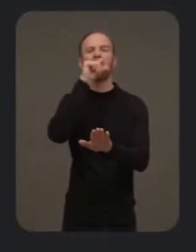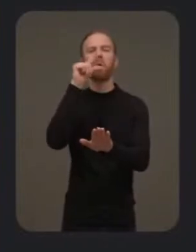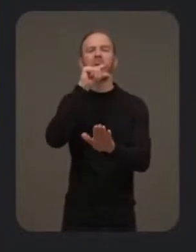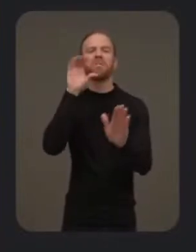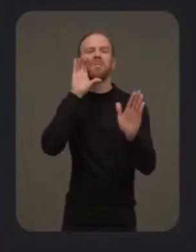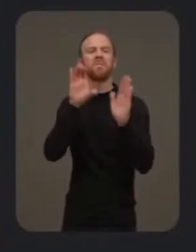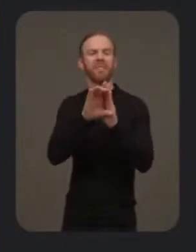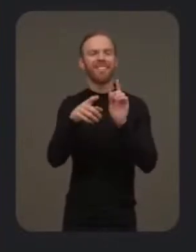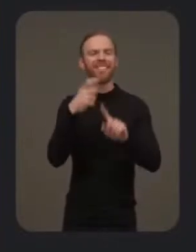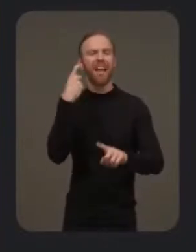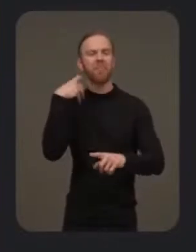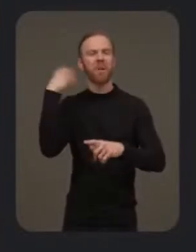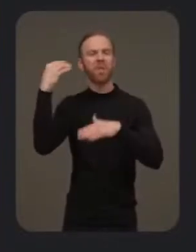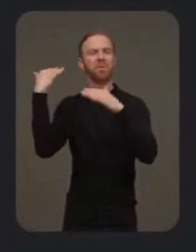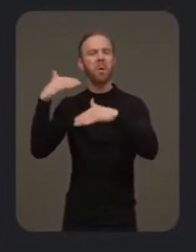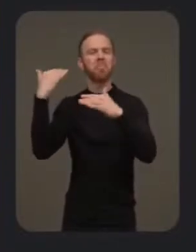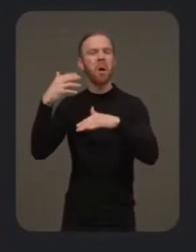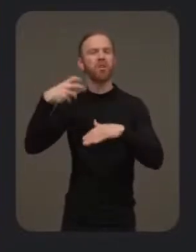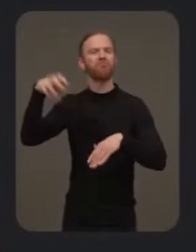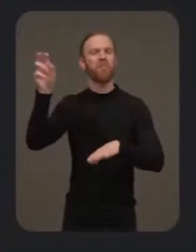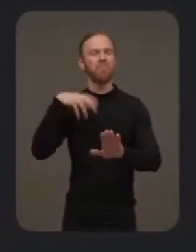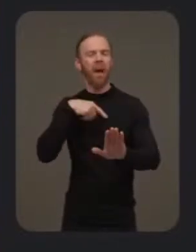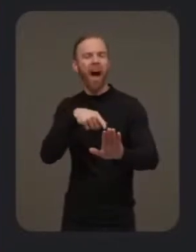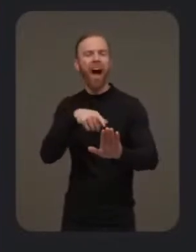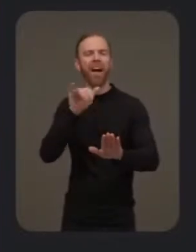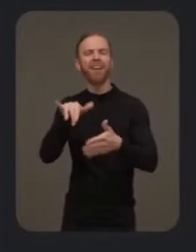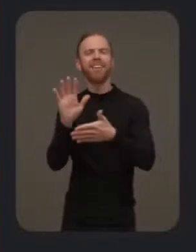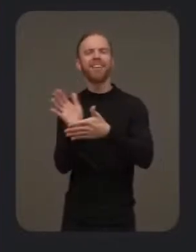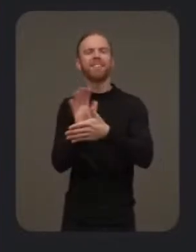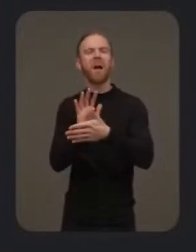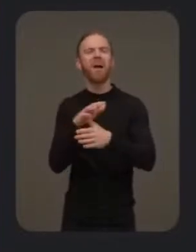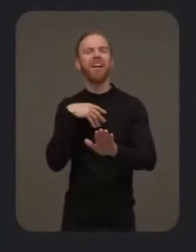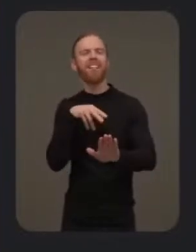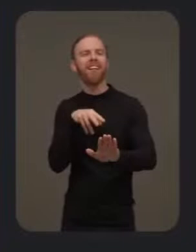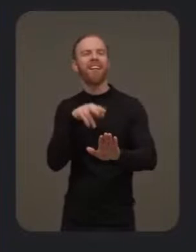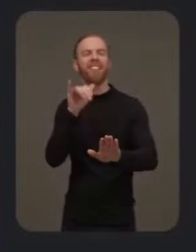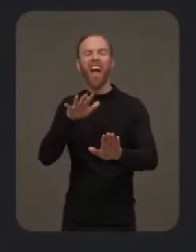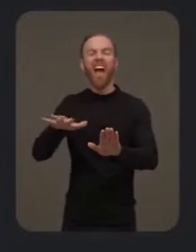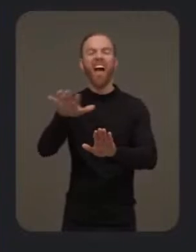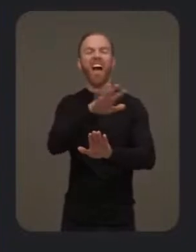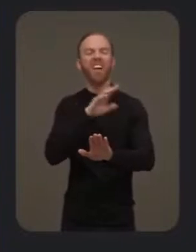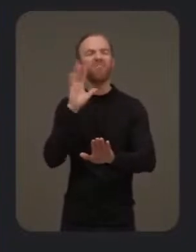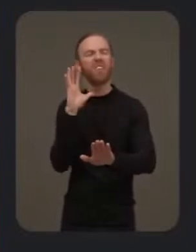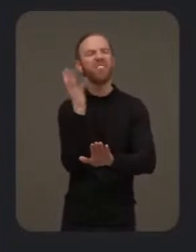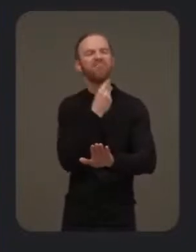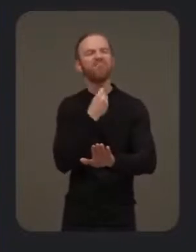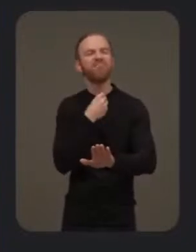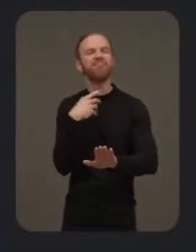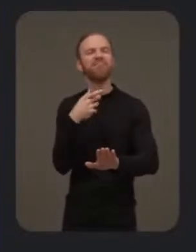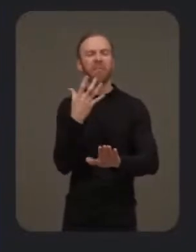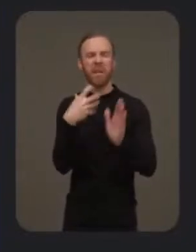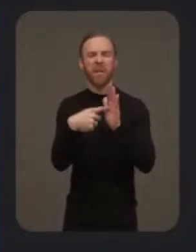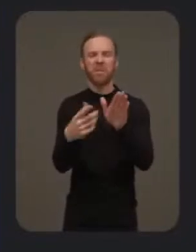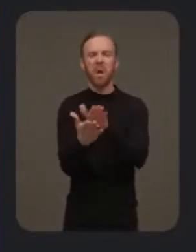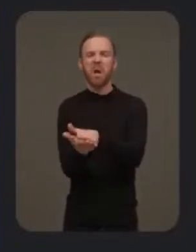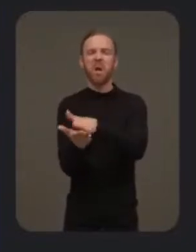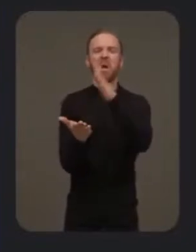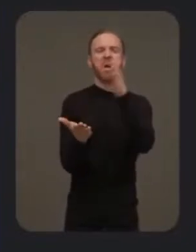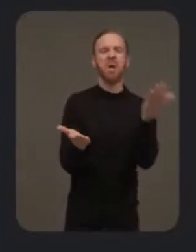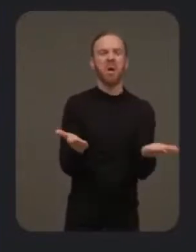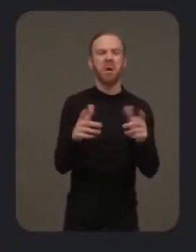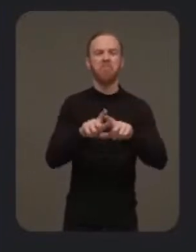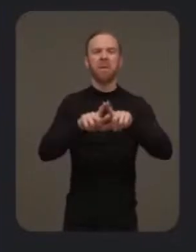recent snowboarding trip. Now, the scenery is really beautiful. So I want to show you on the big screen. I just open my phone,